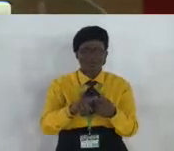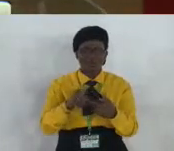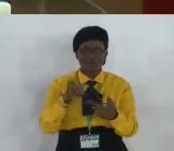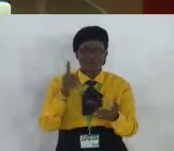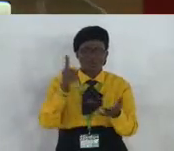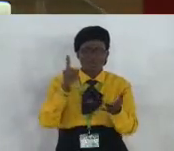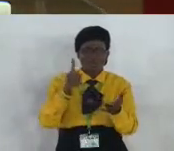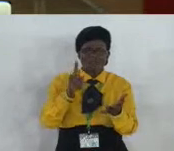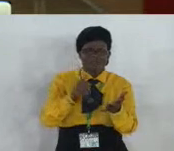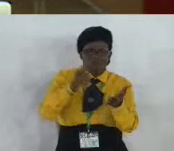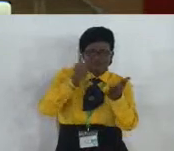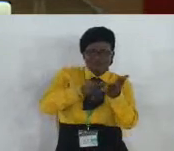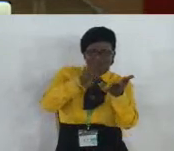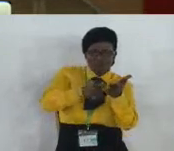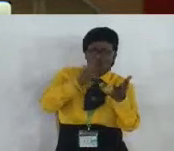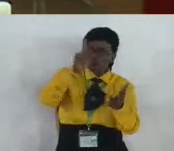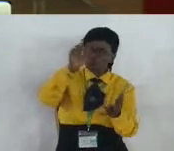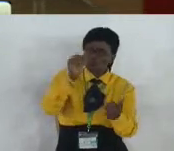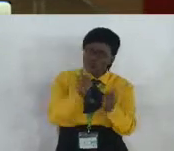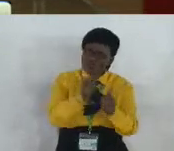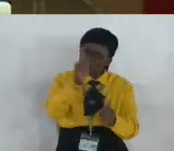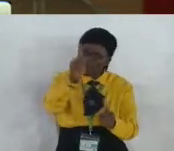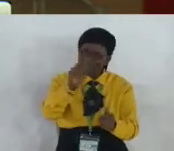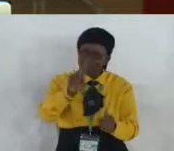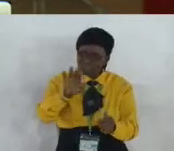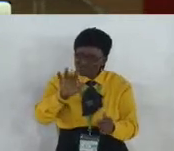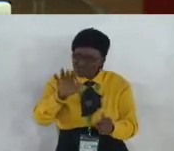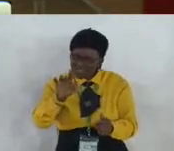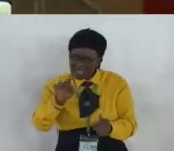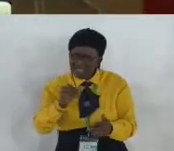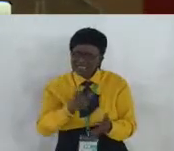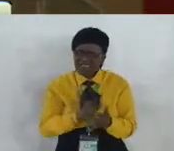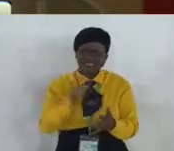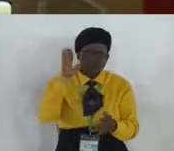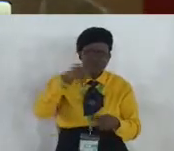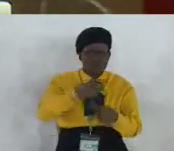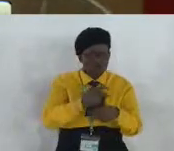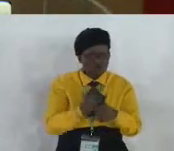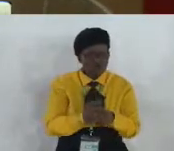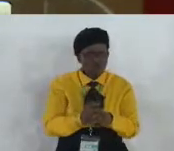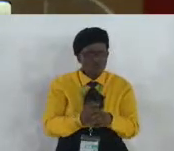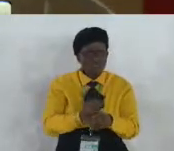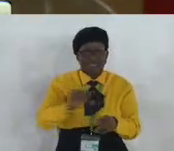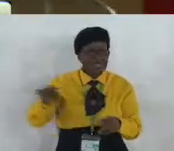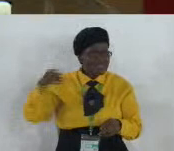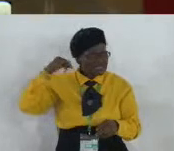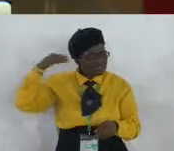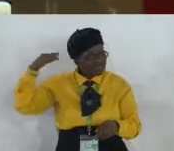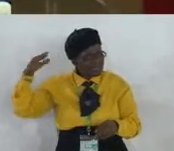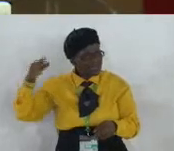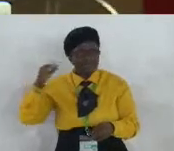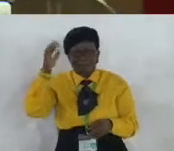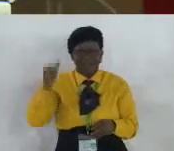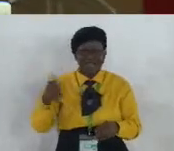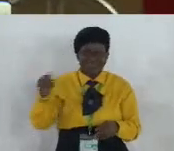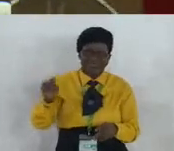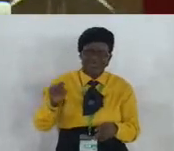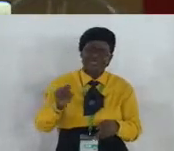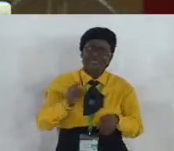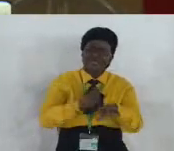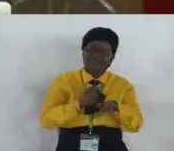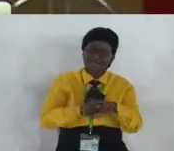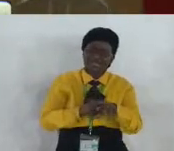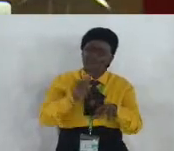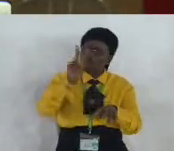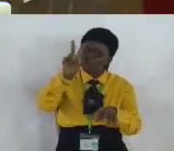It will produce a sound. By the time two fingers come, the sound will be